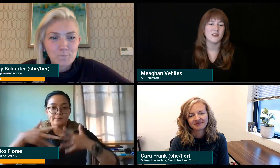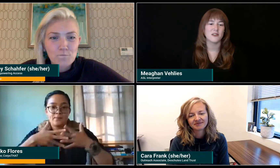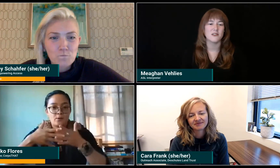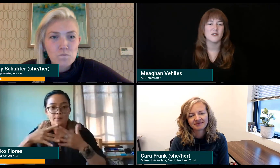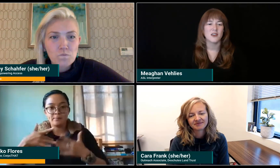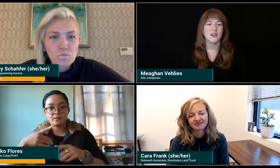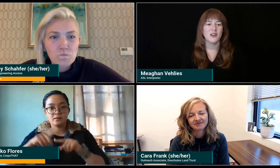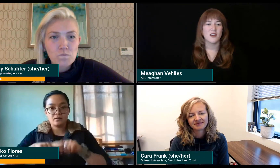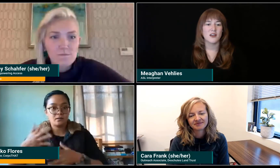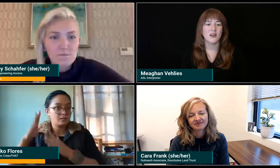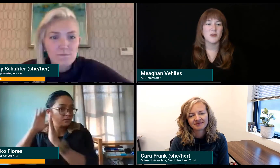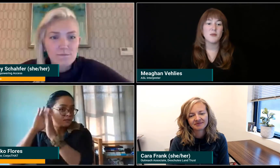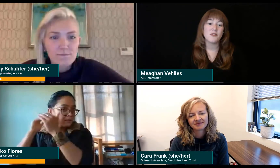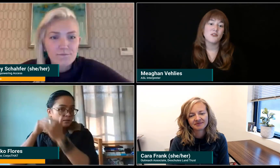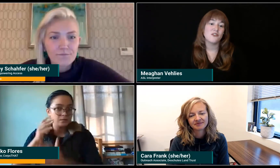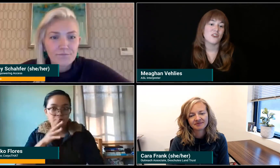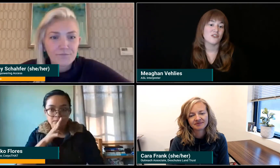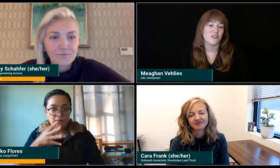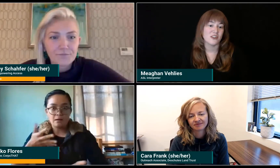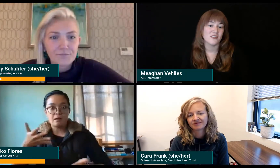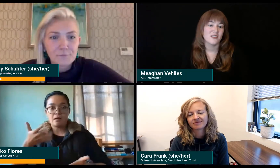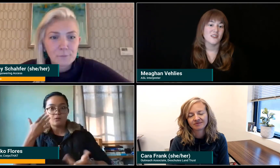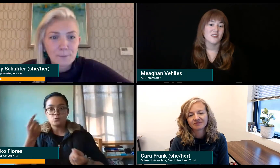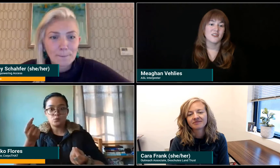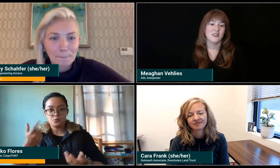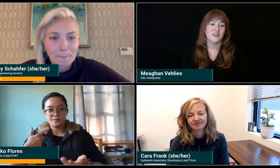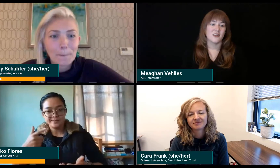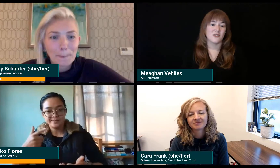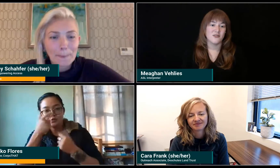easier because people are used to gesturing.